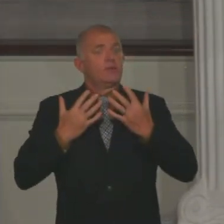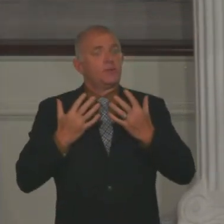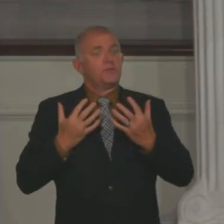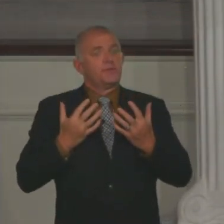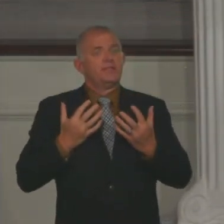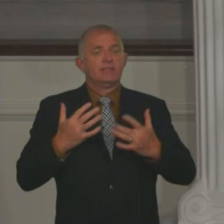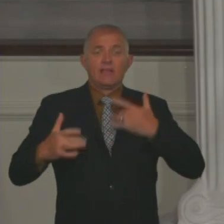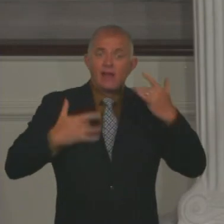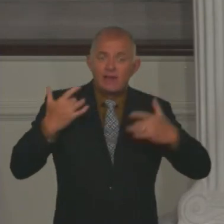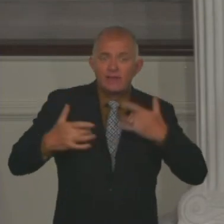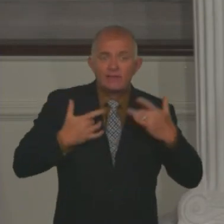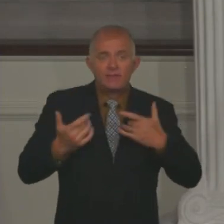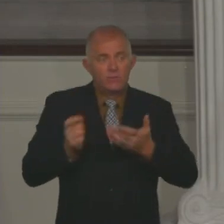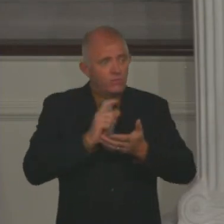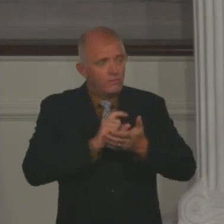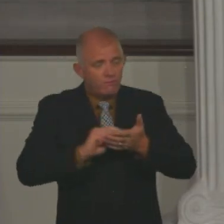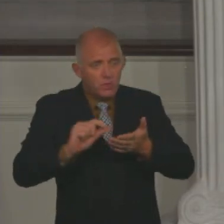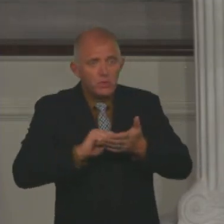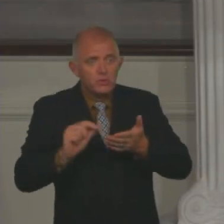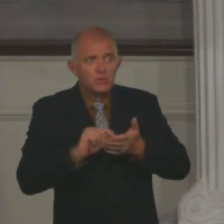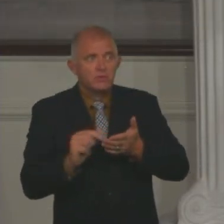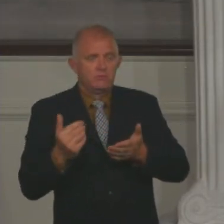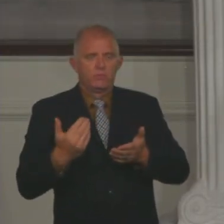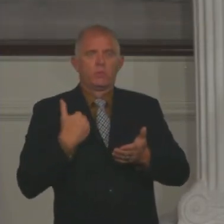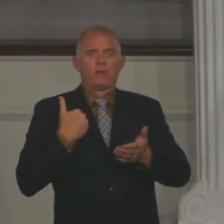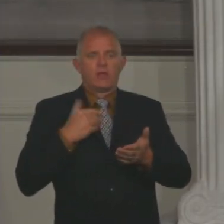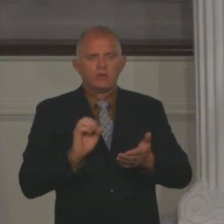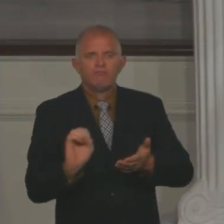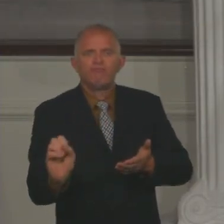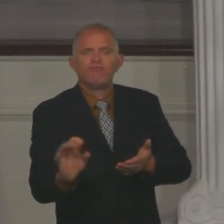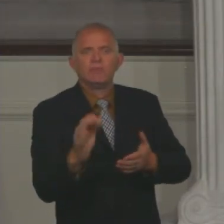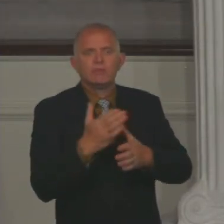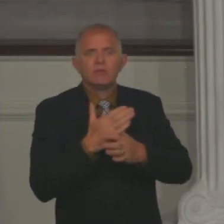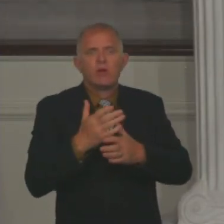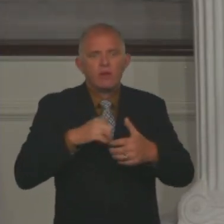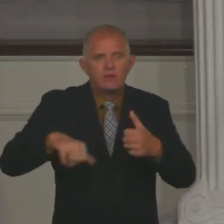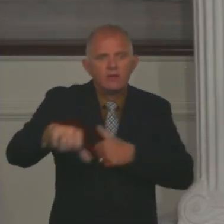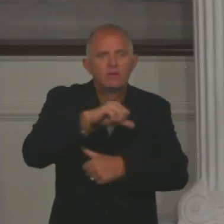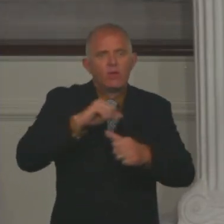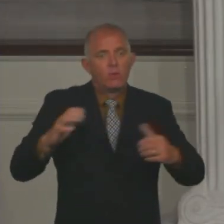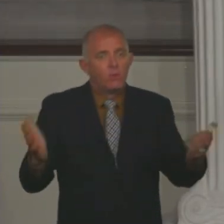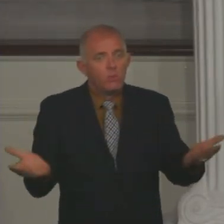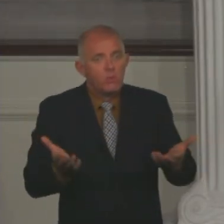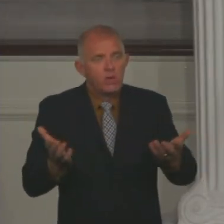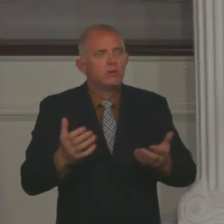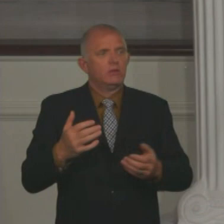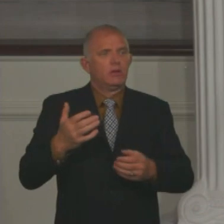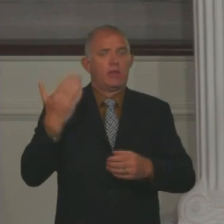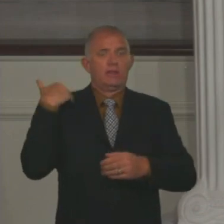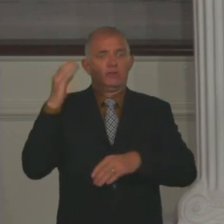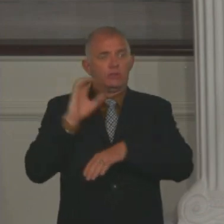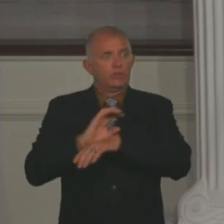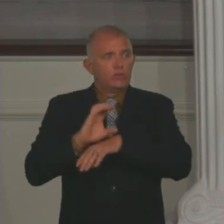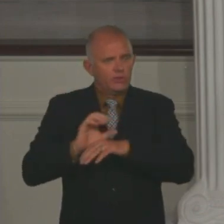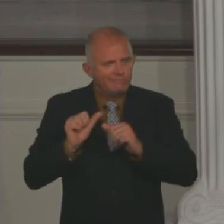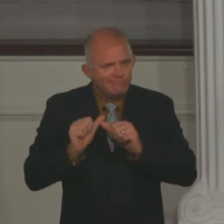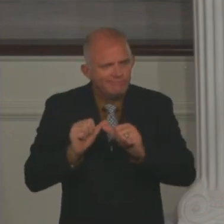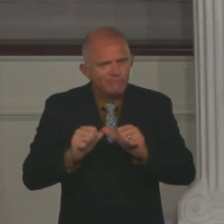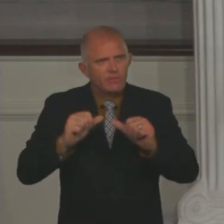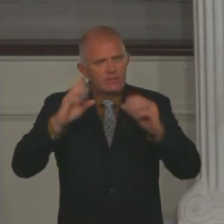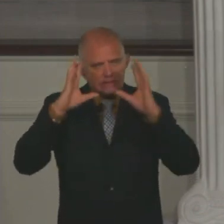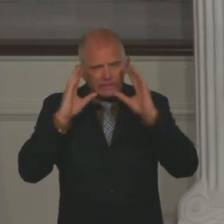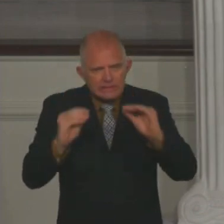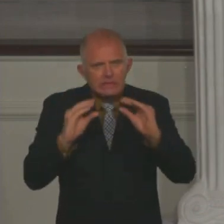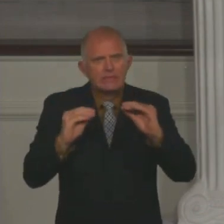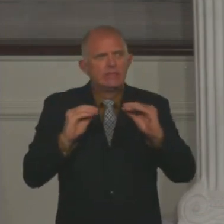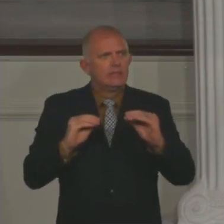a verse that God's spoken to me about. Hey, what is fellowship? The Bible says the early church continued in doctrine, the apostles' doctrine. That's the